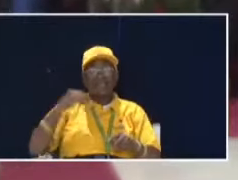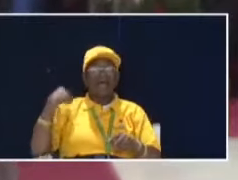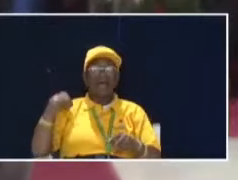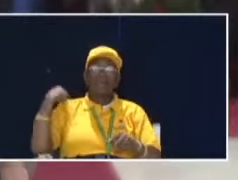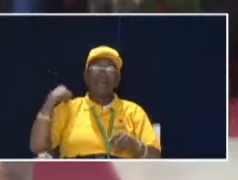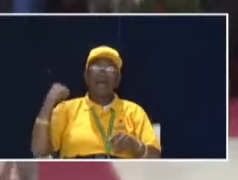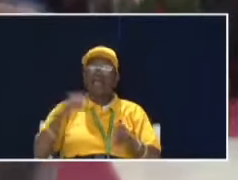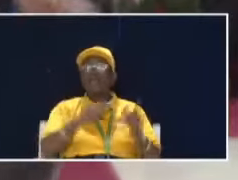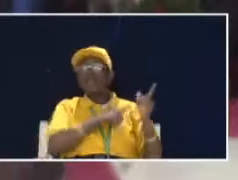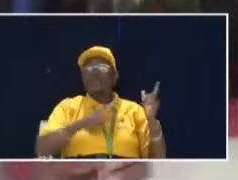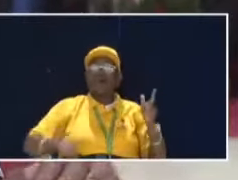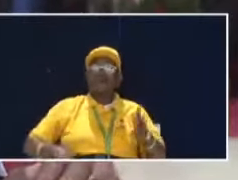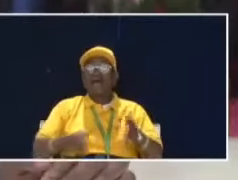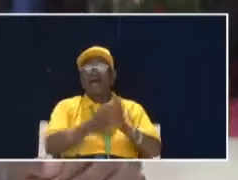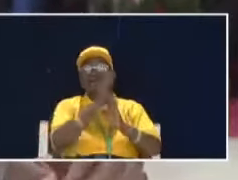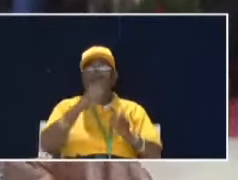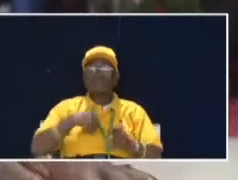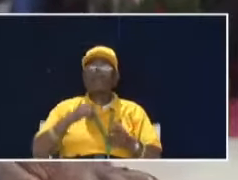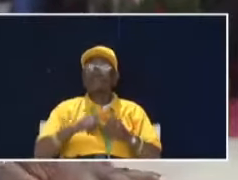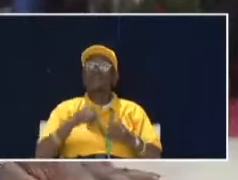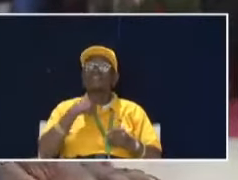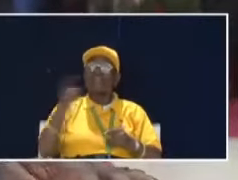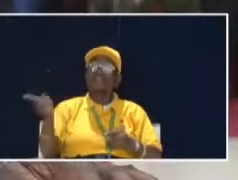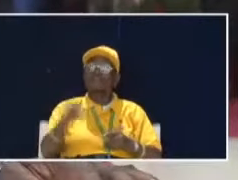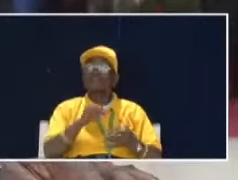The Lord asked me to tell you that story.